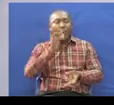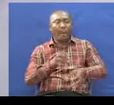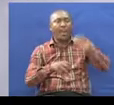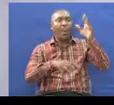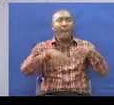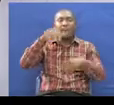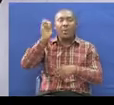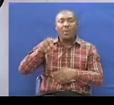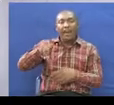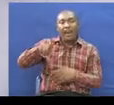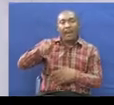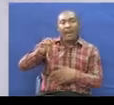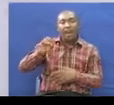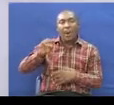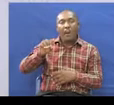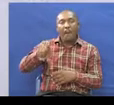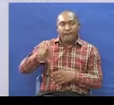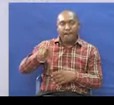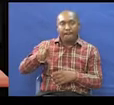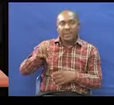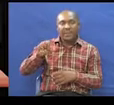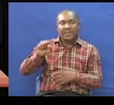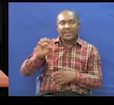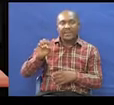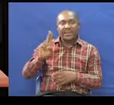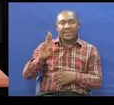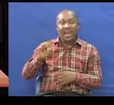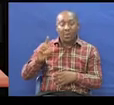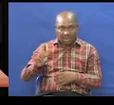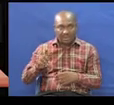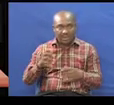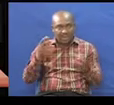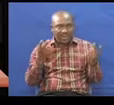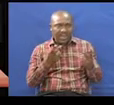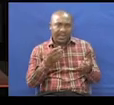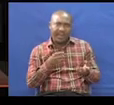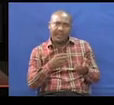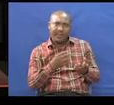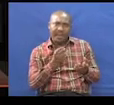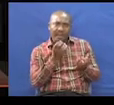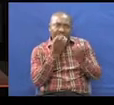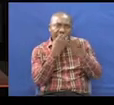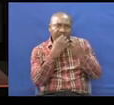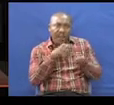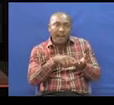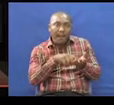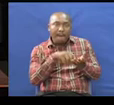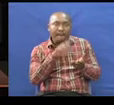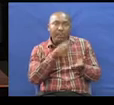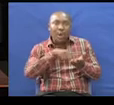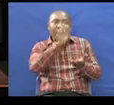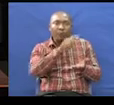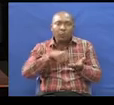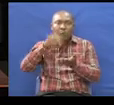sound. The sound is look like when you are preparing a popcorn. So the sound which is giving out is the